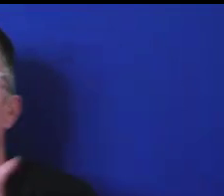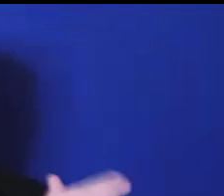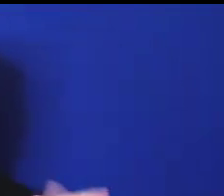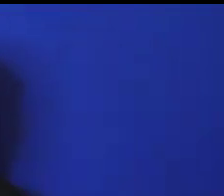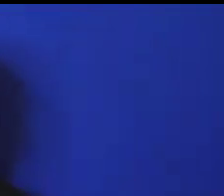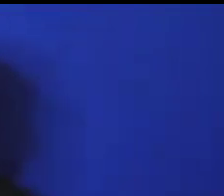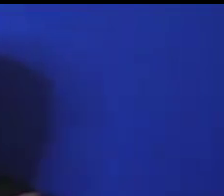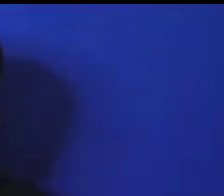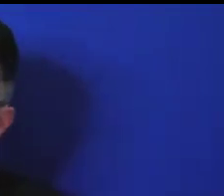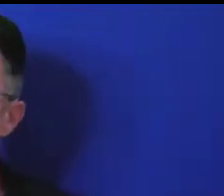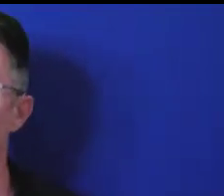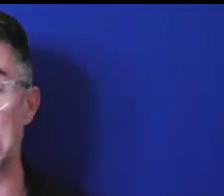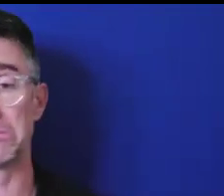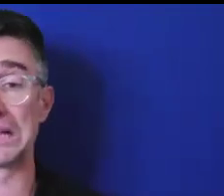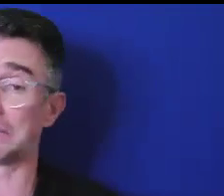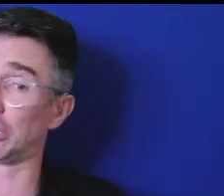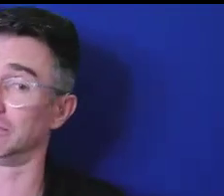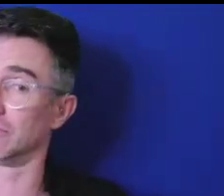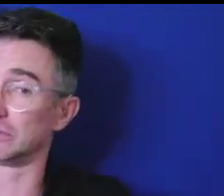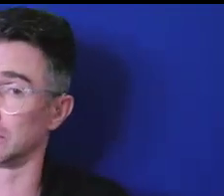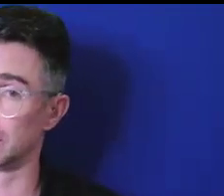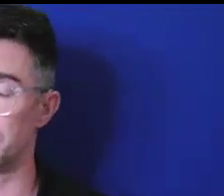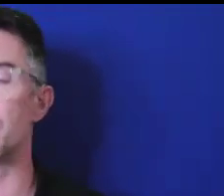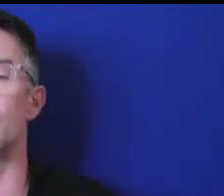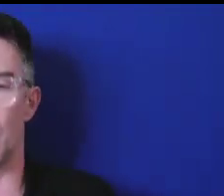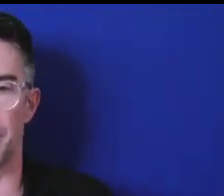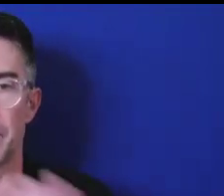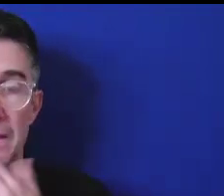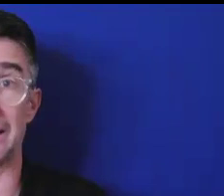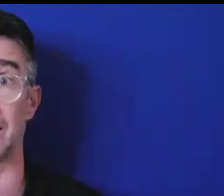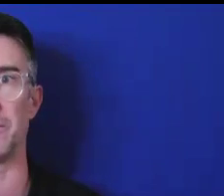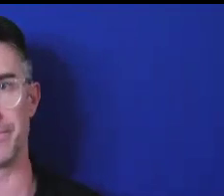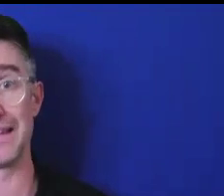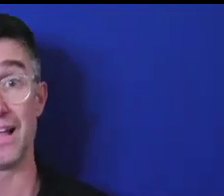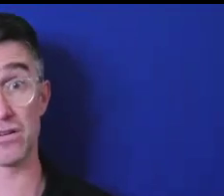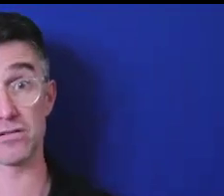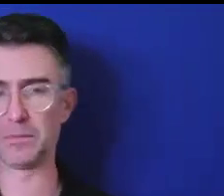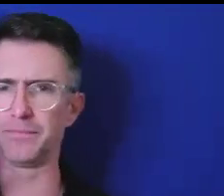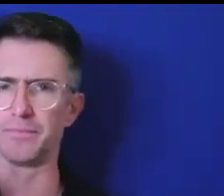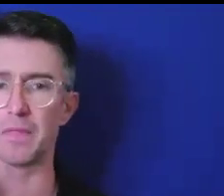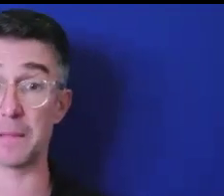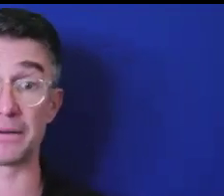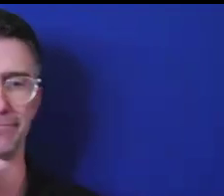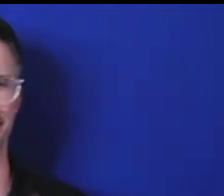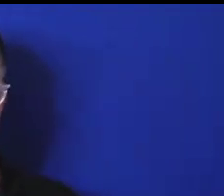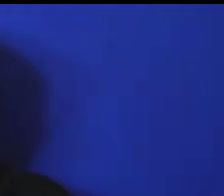you don't have the impairment you said you have or the difficulty, then you will have to reimburse.